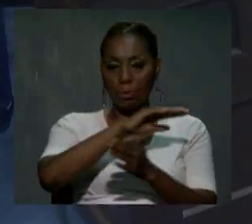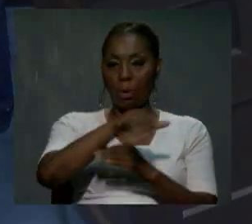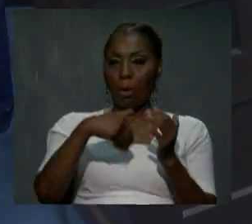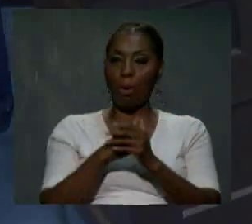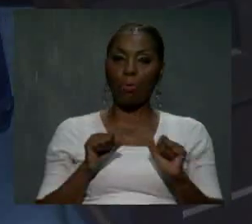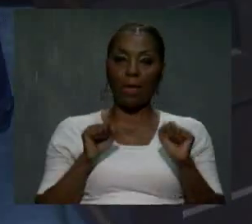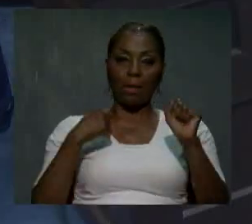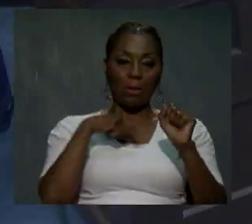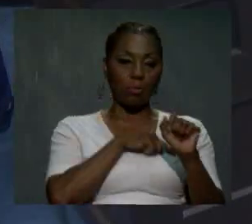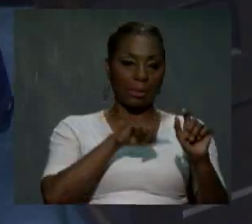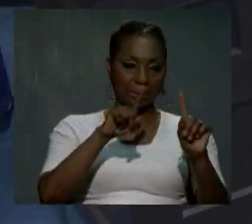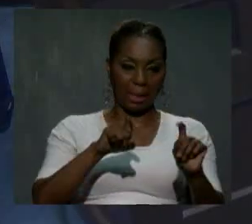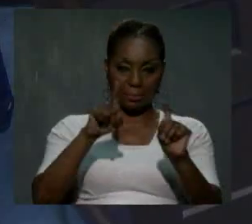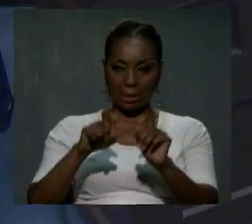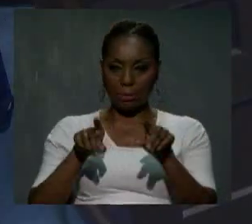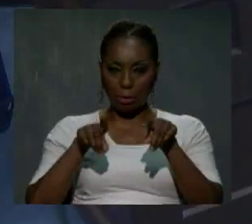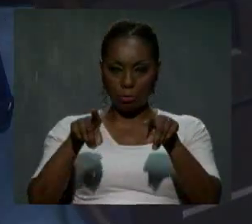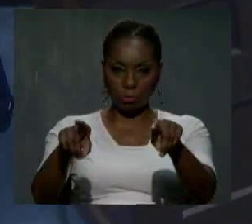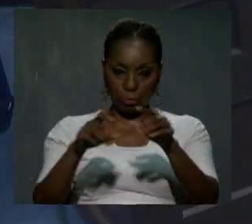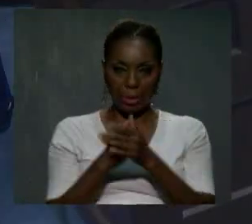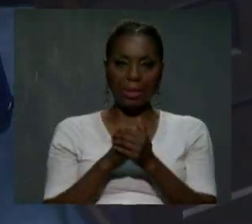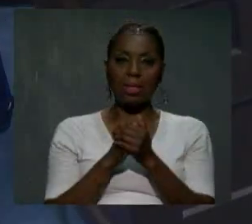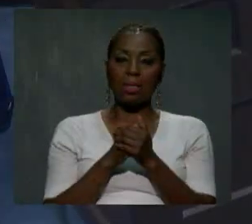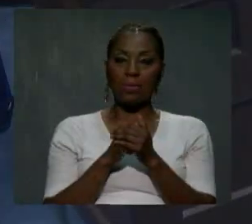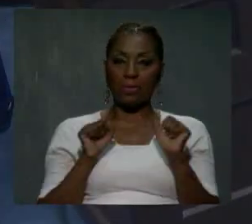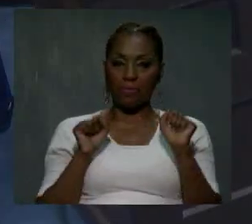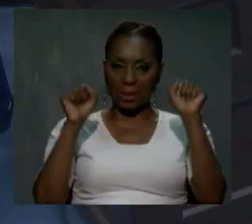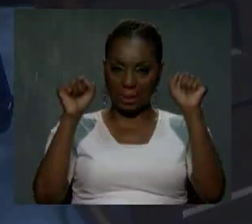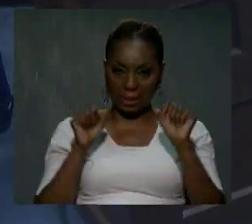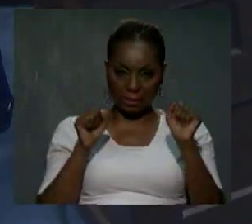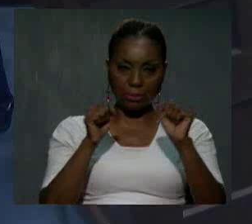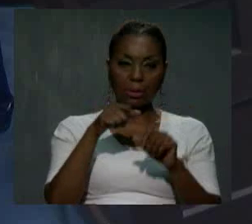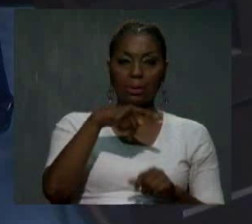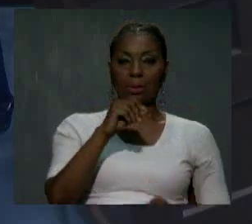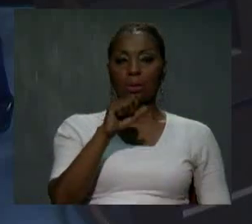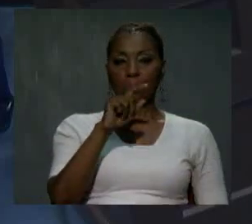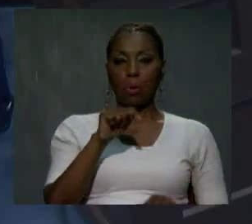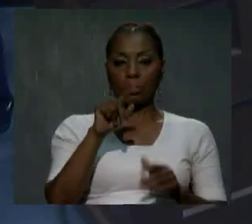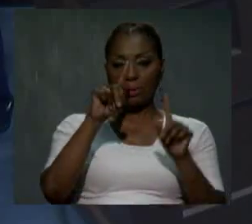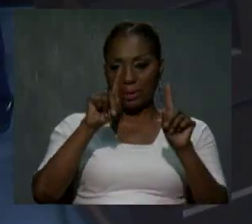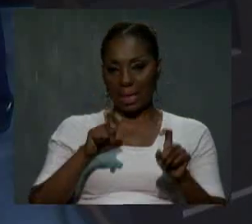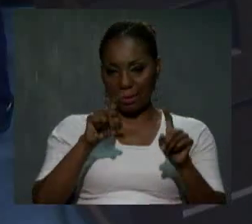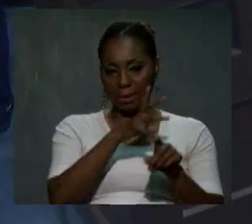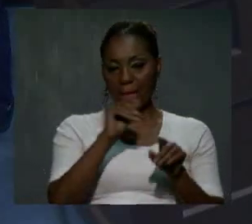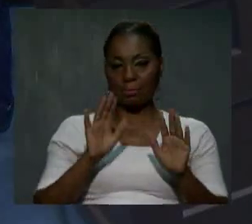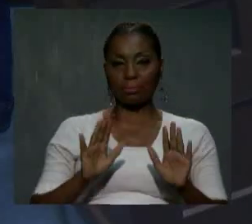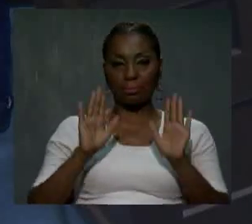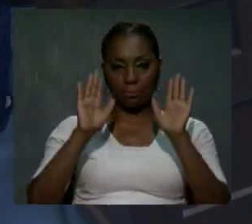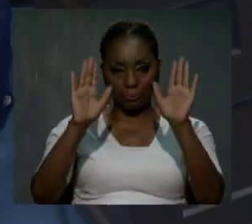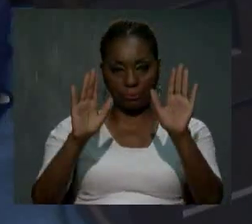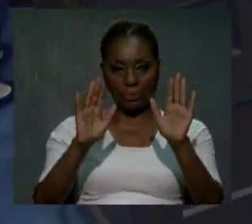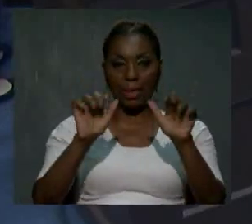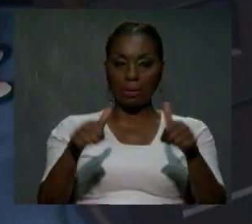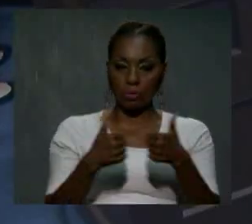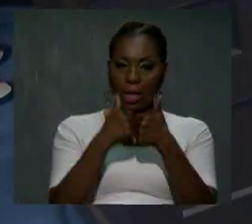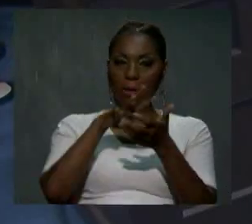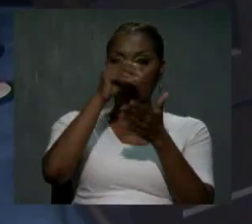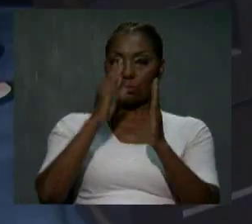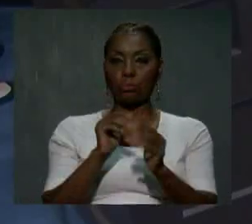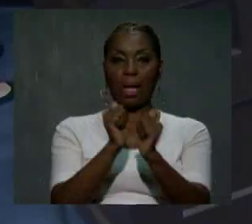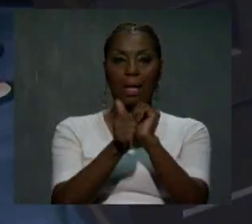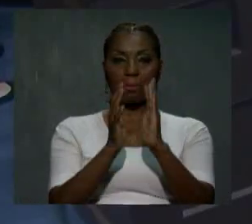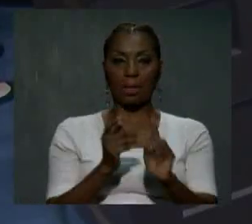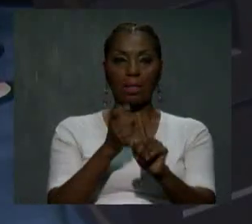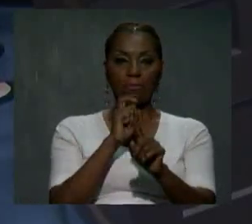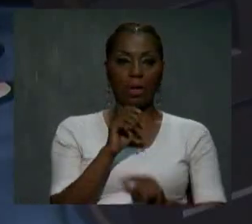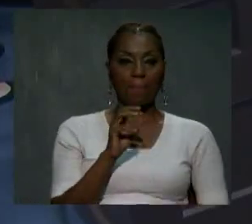exercises we tested during the Fitness Gram pre- and post-test, and is the outstanding Love Your School Fitness Gram Challenge student athlete